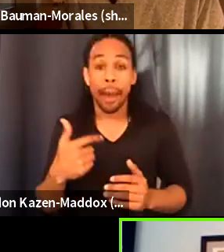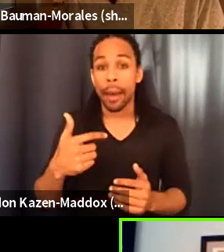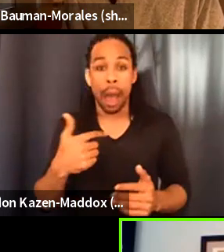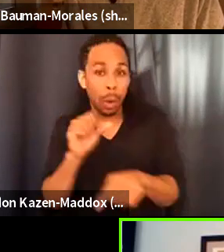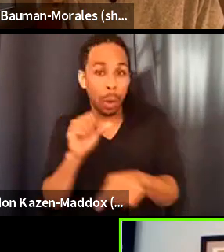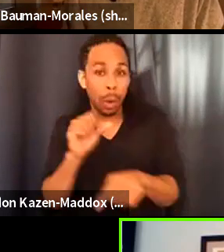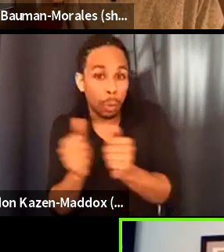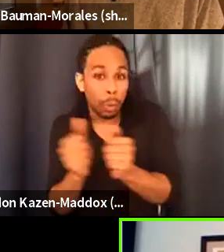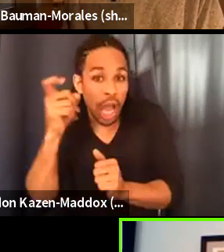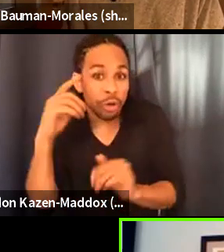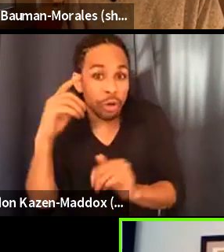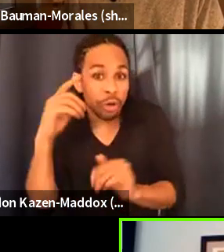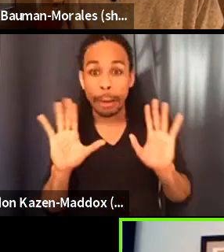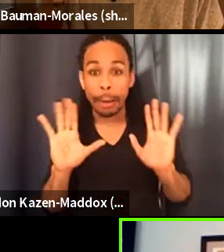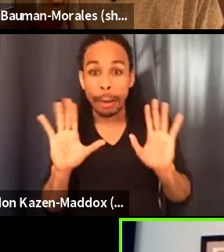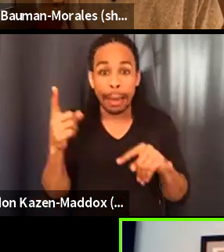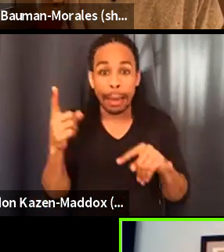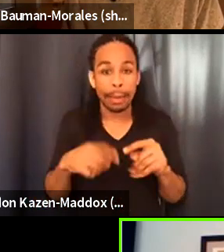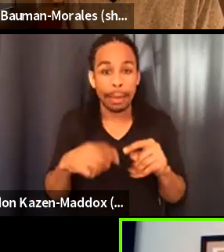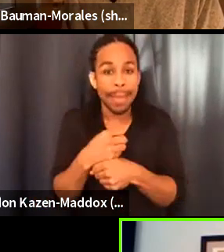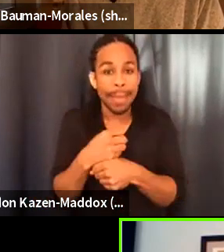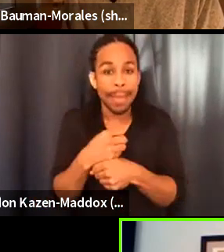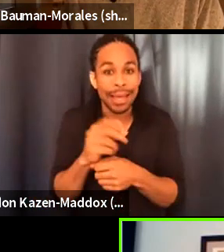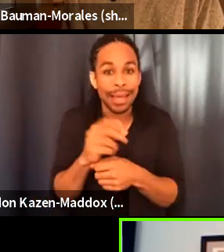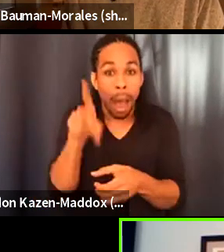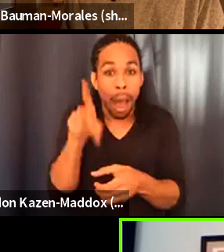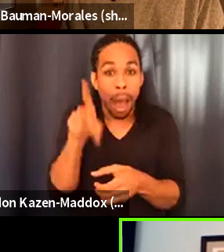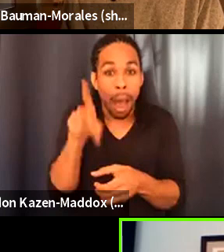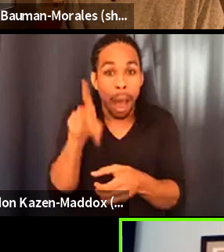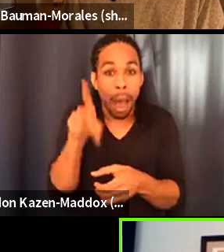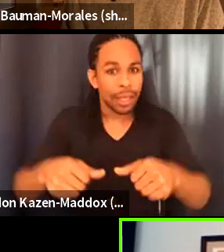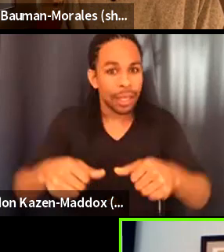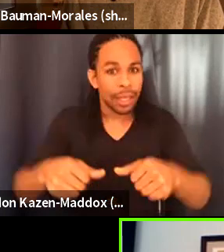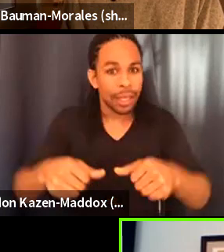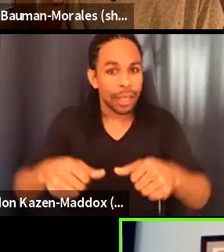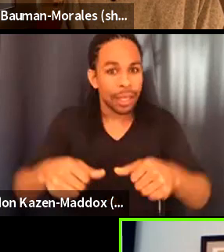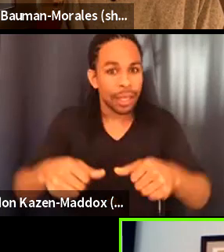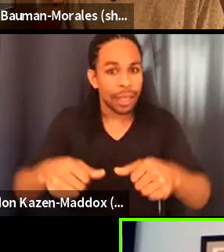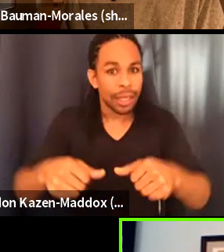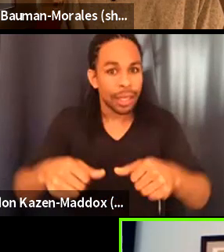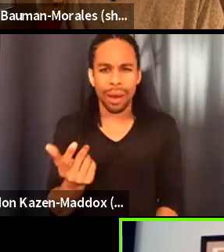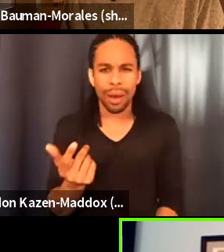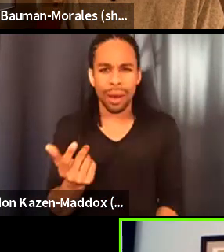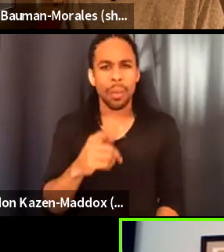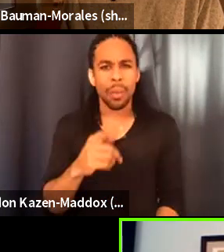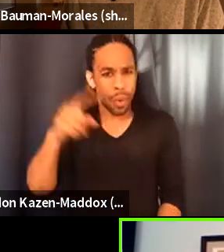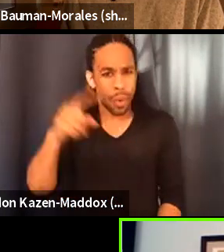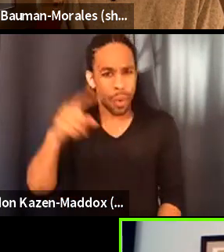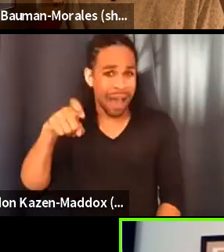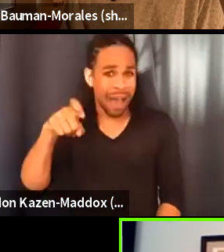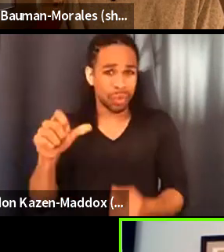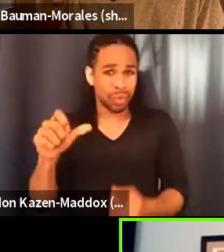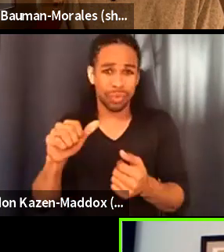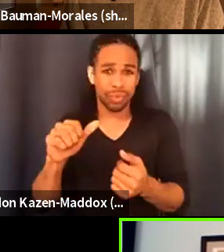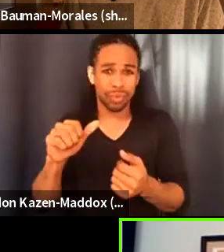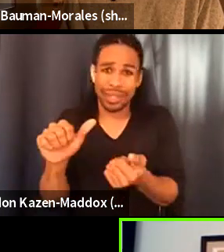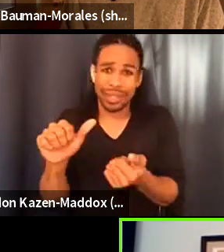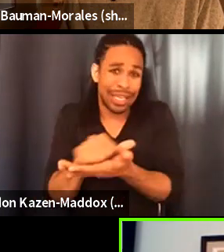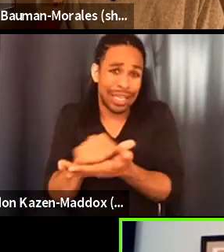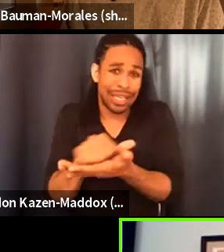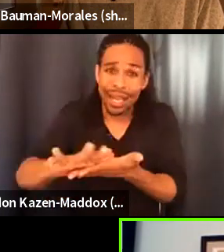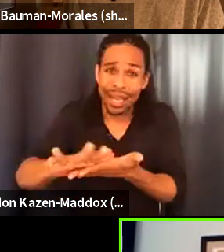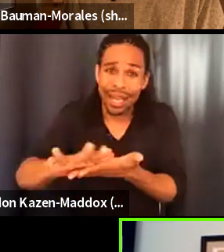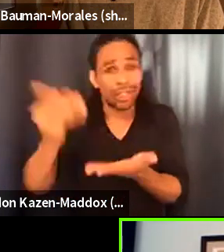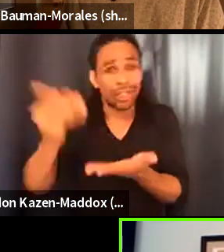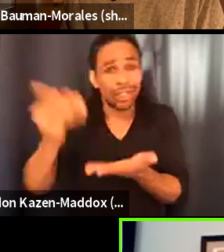over, because it's tremendously unfair. And if anyone has the chance to read the initial draft, you will